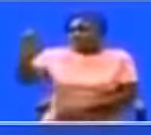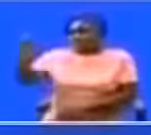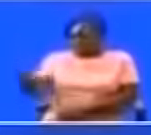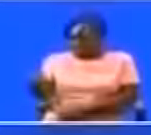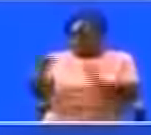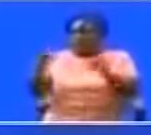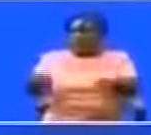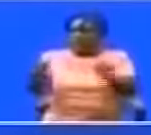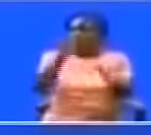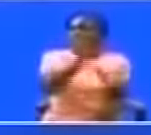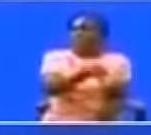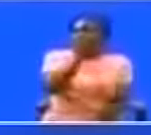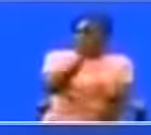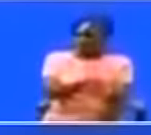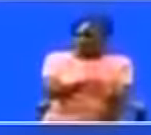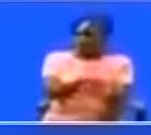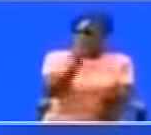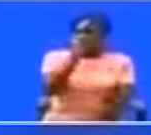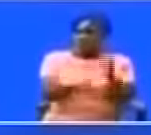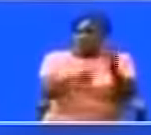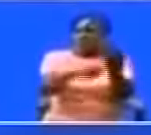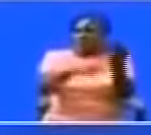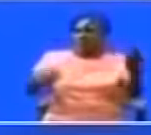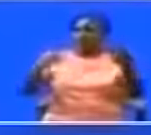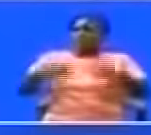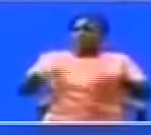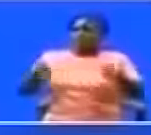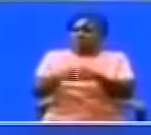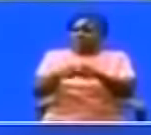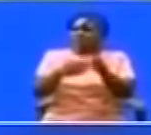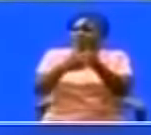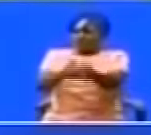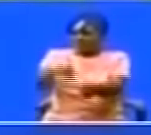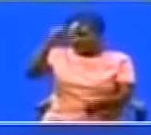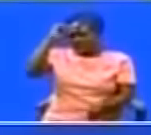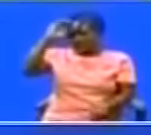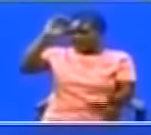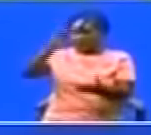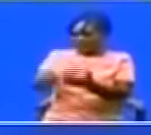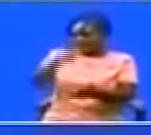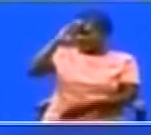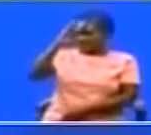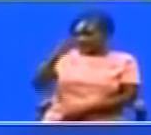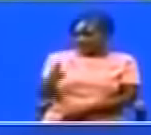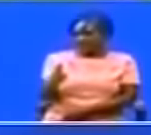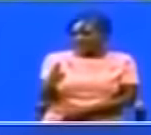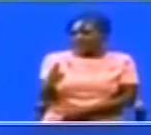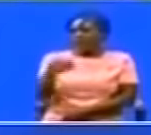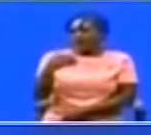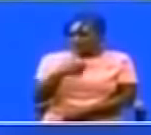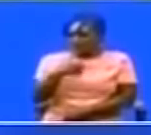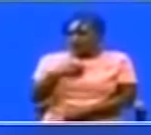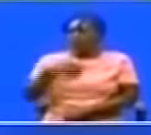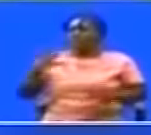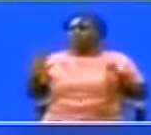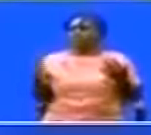wanatarajiwa kushiriki mbio hizo, wakiwemo wanariadha mashuhuri na pia viongozi serikalini. We believe on Sunday we will give you an event